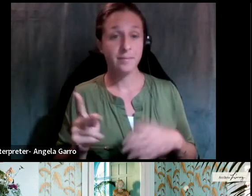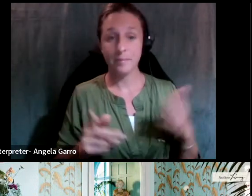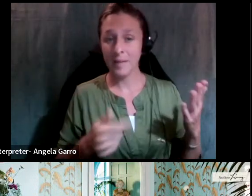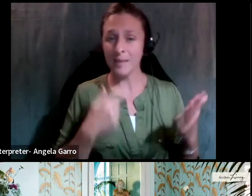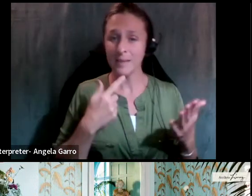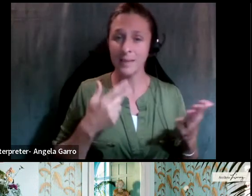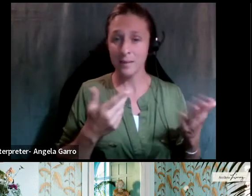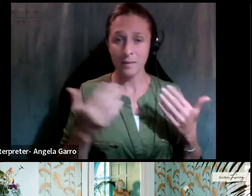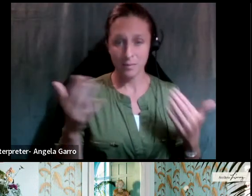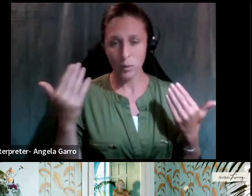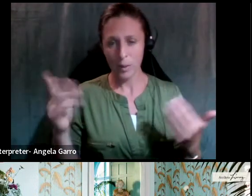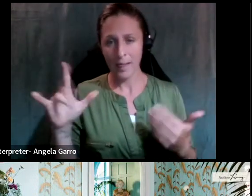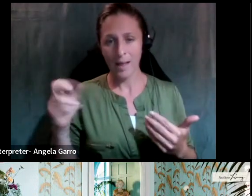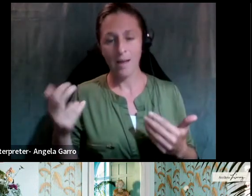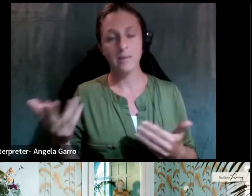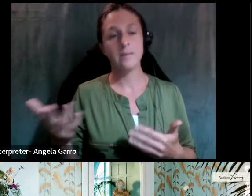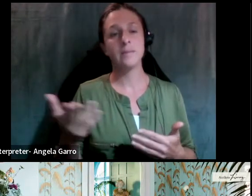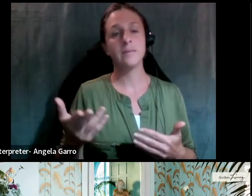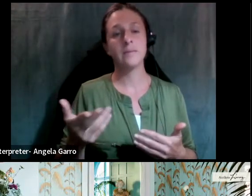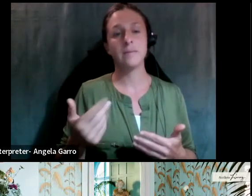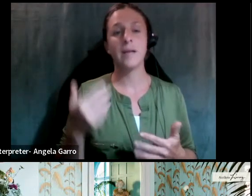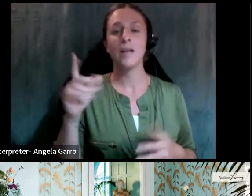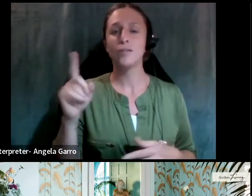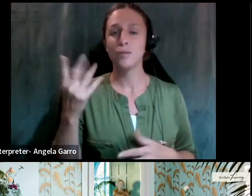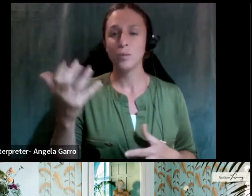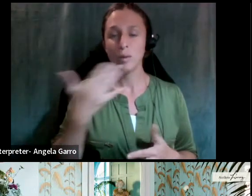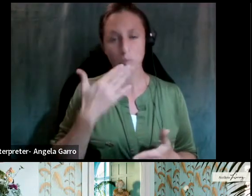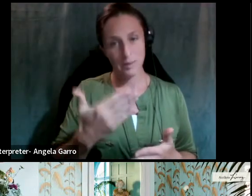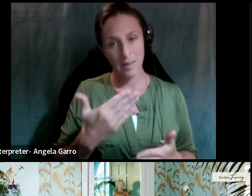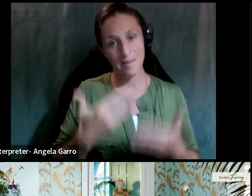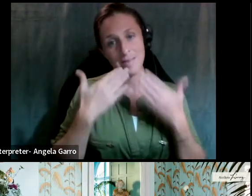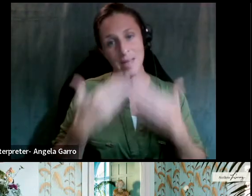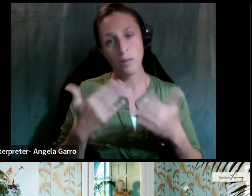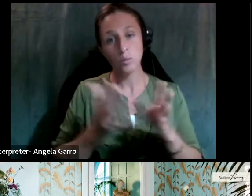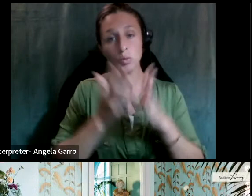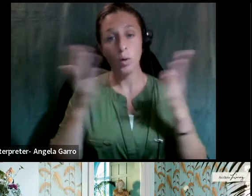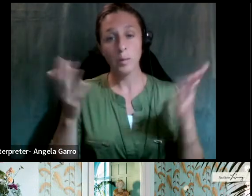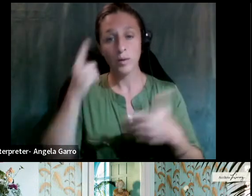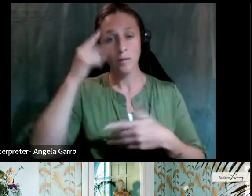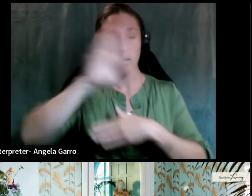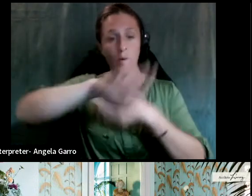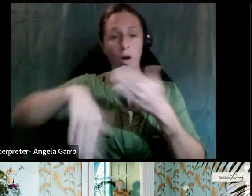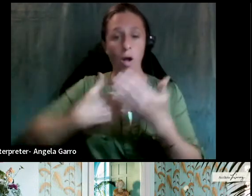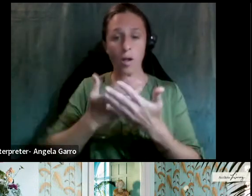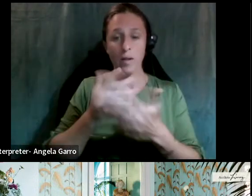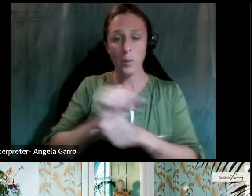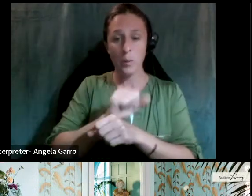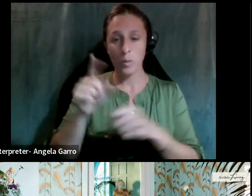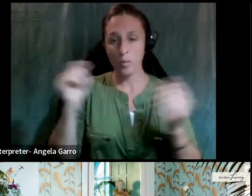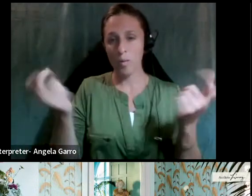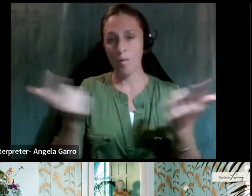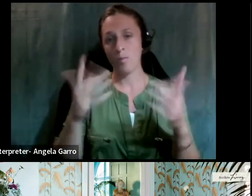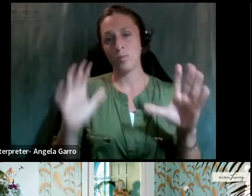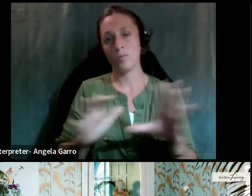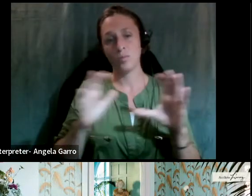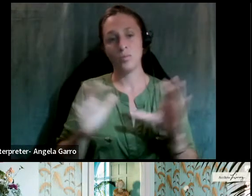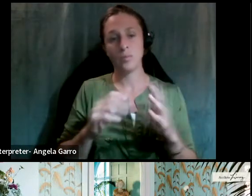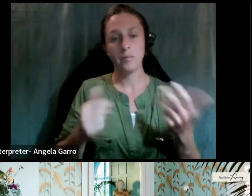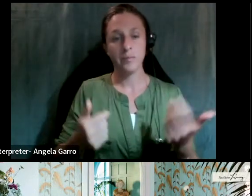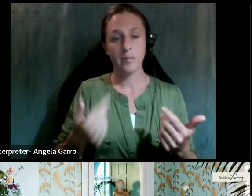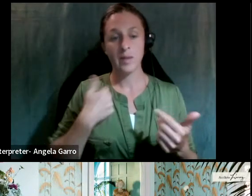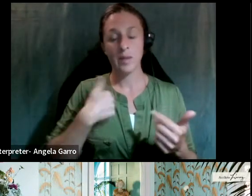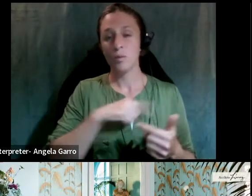Leah, go ahead. Okay, I just wanted to say thank you so much for all of the work that all of you do. Mhm. We are